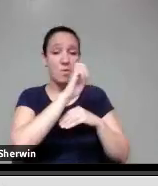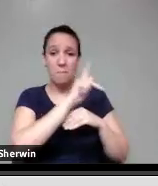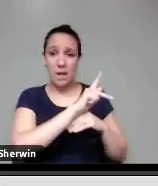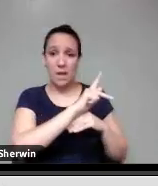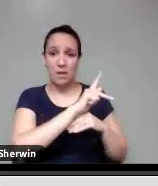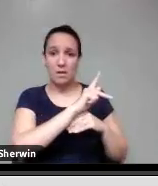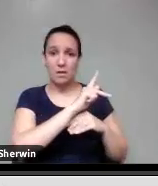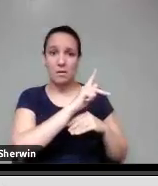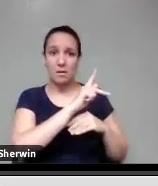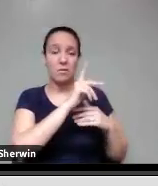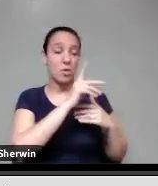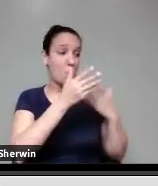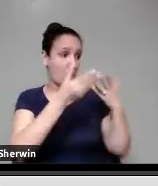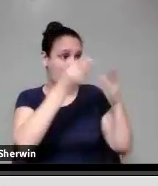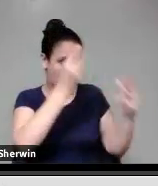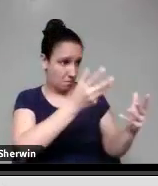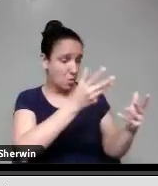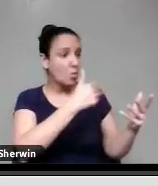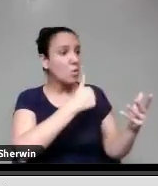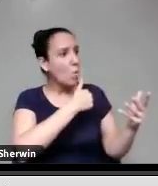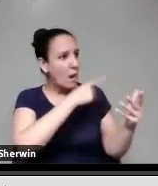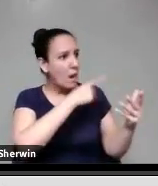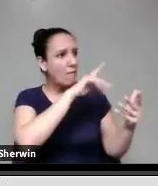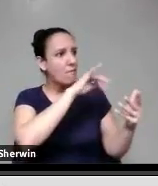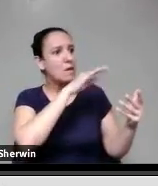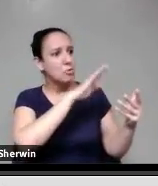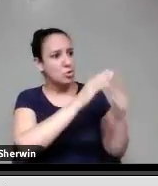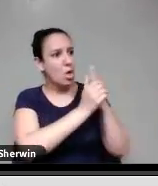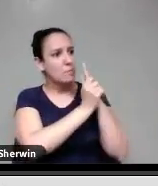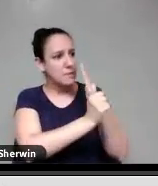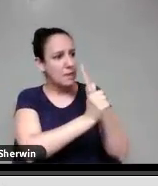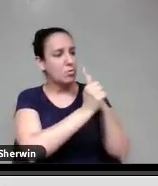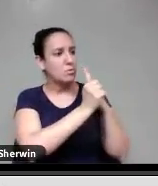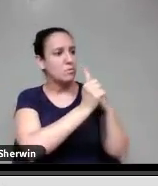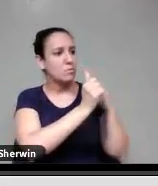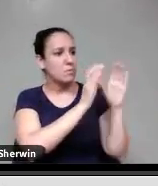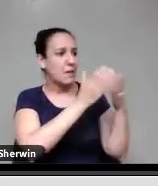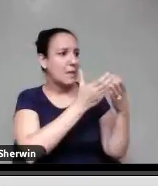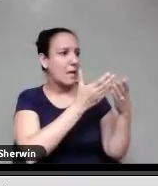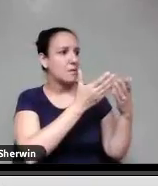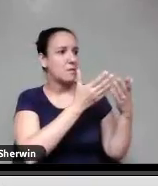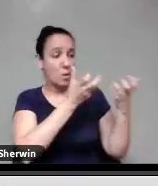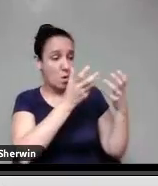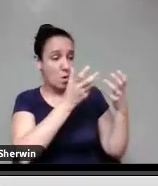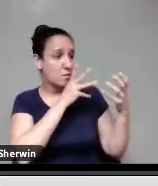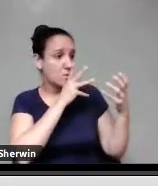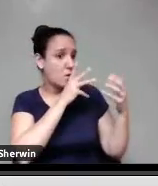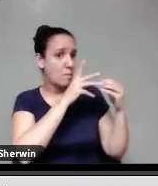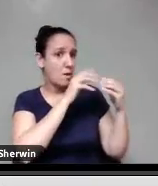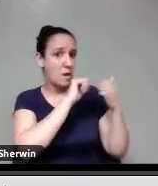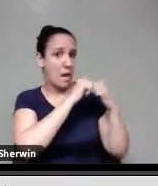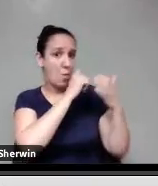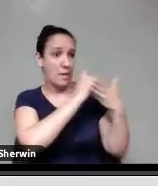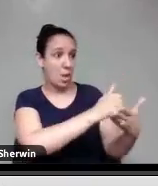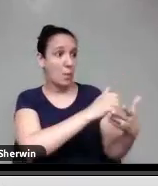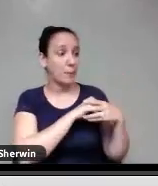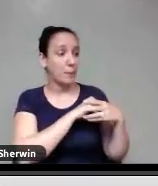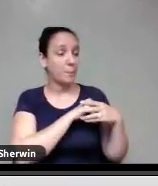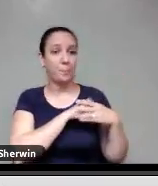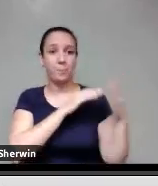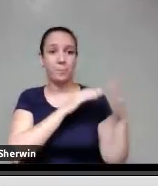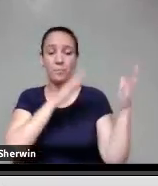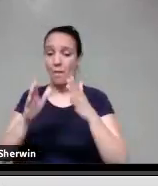job skills session, or we want to talk to you about how we can help you. So you're involving them. The